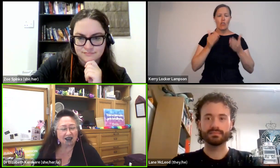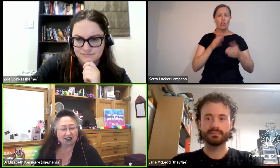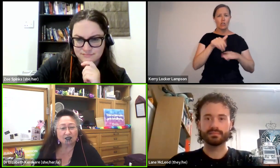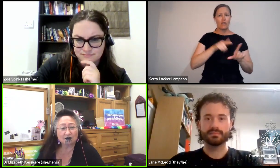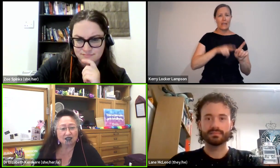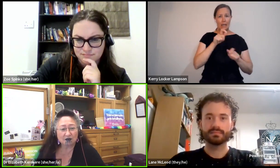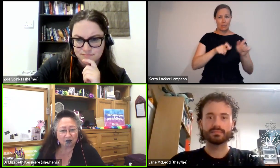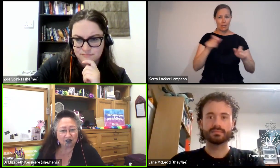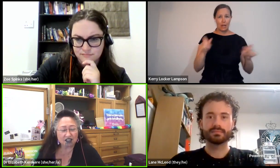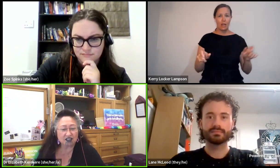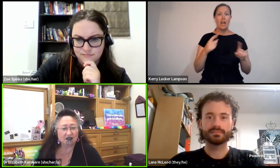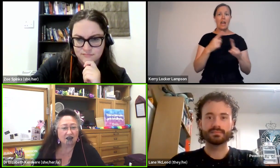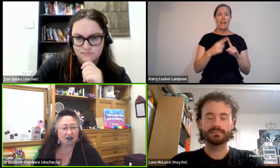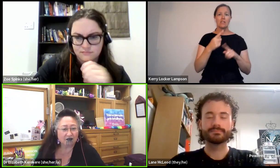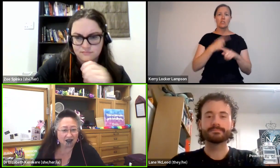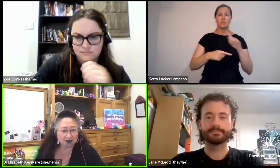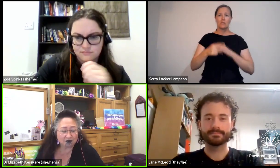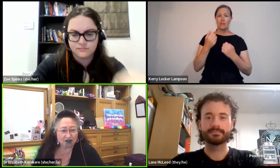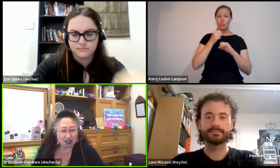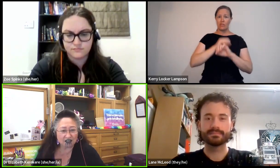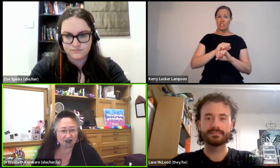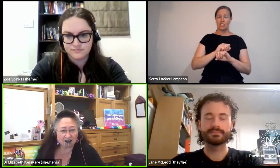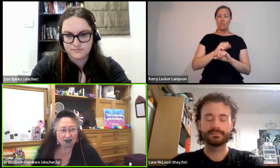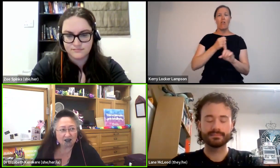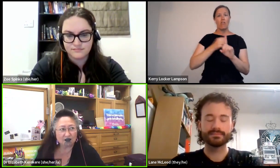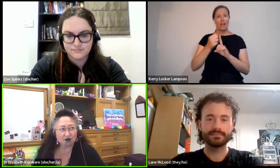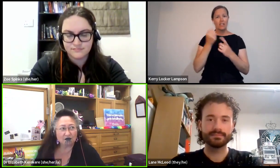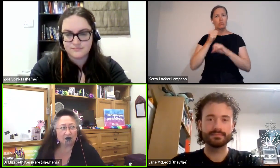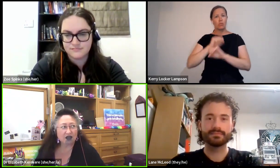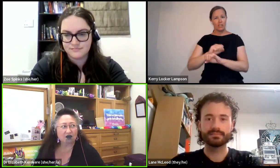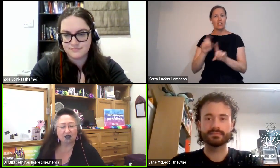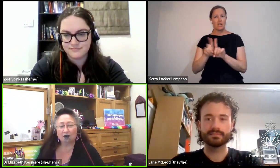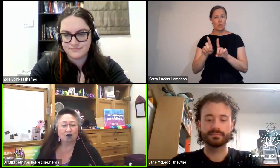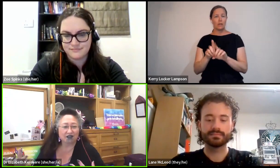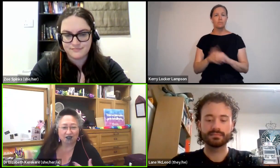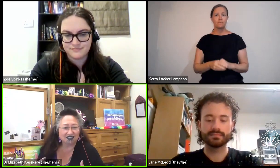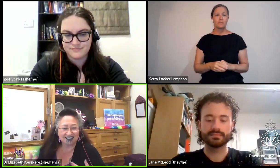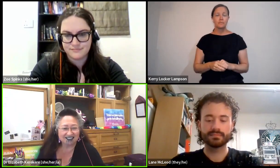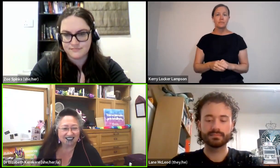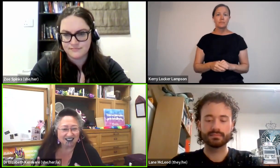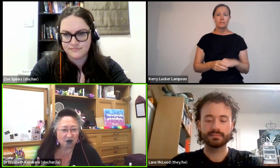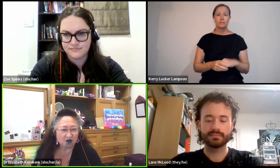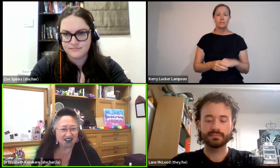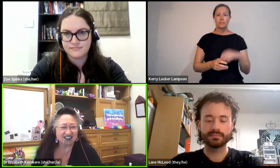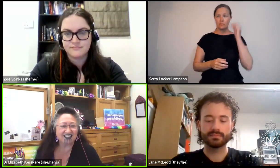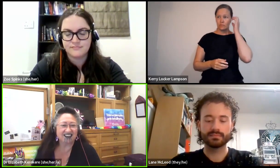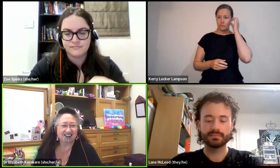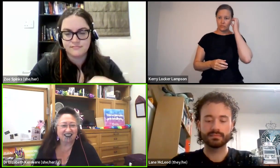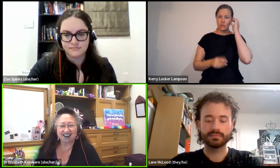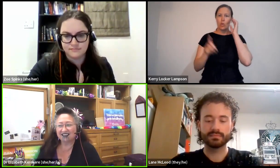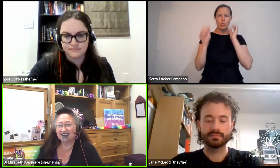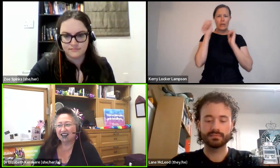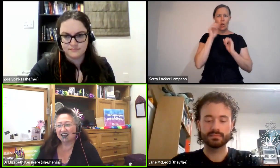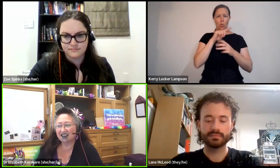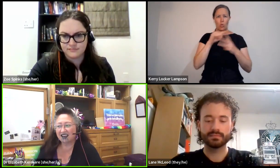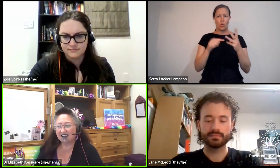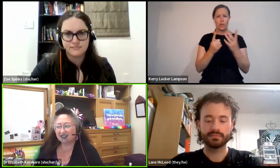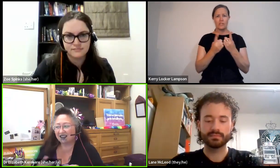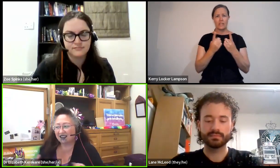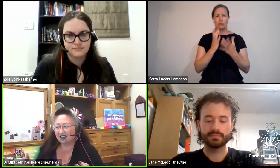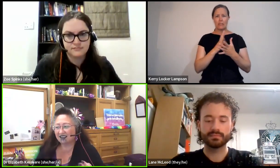and suicide prevention, violence prevention. So we know that all of those things wind together, and